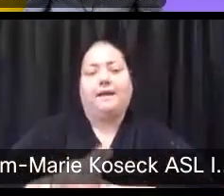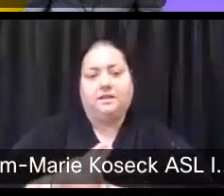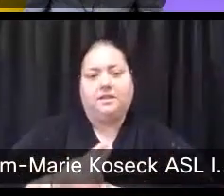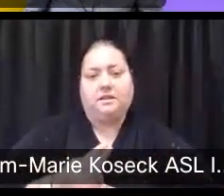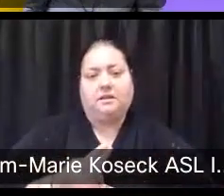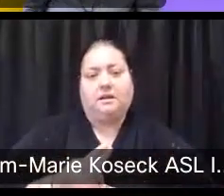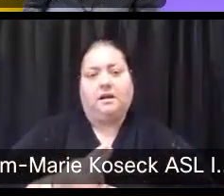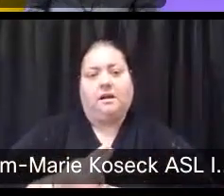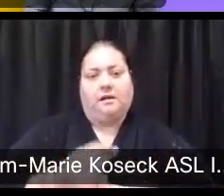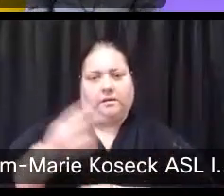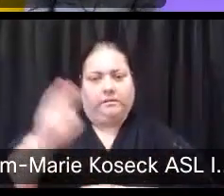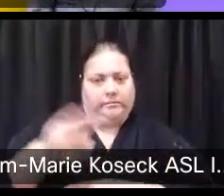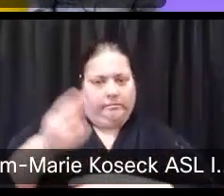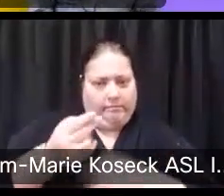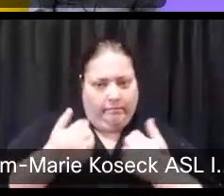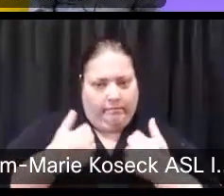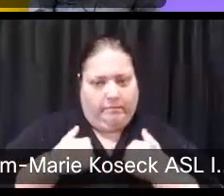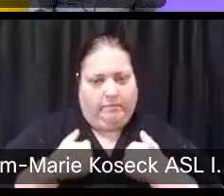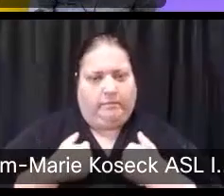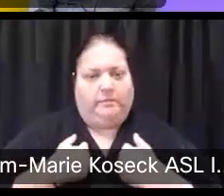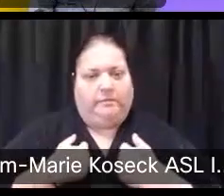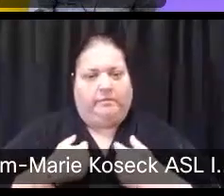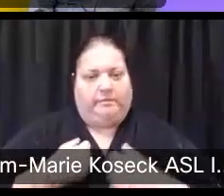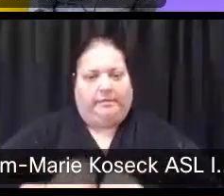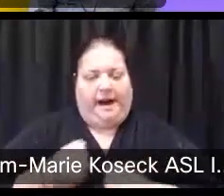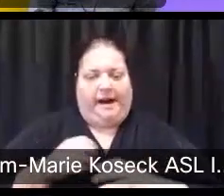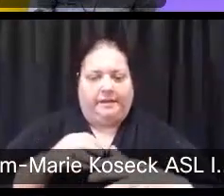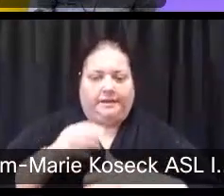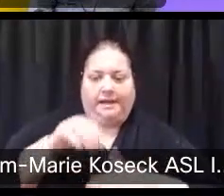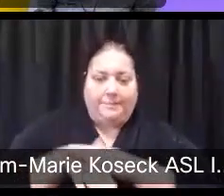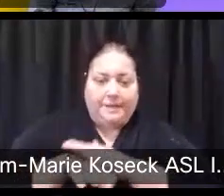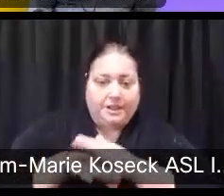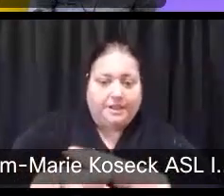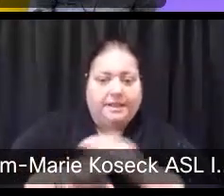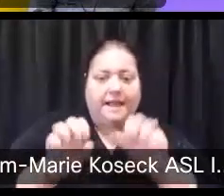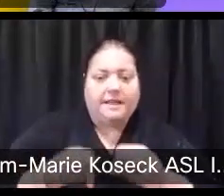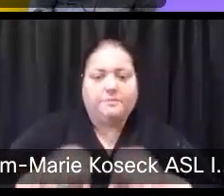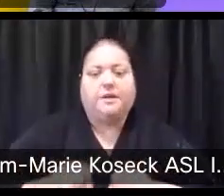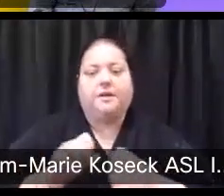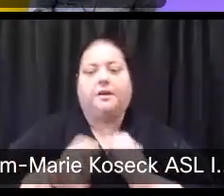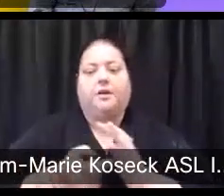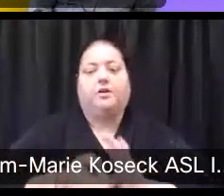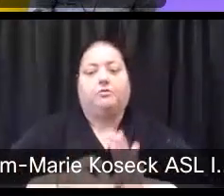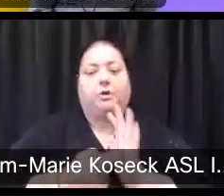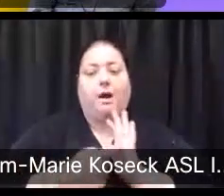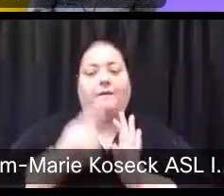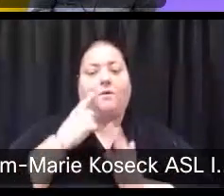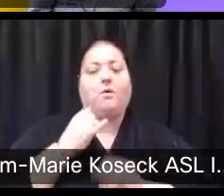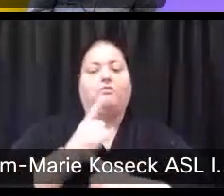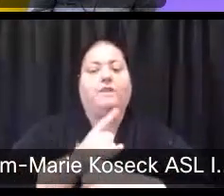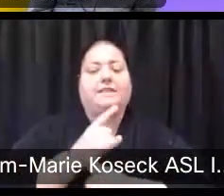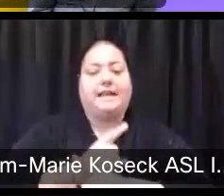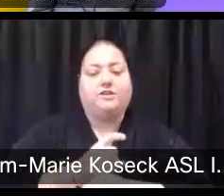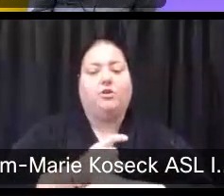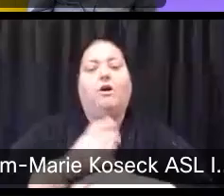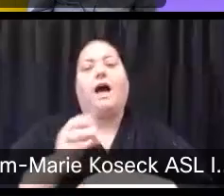OMH historically has had like admission and eligibility requirements for residential and